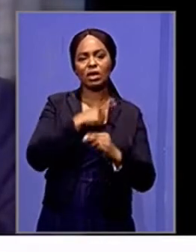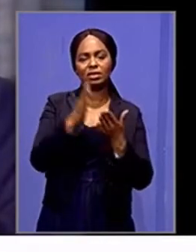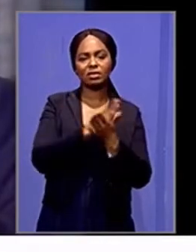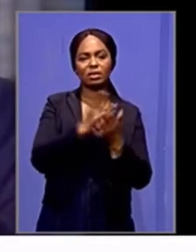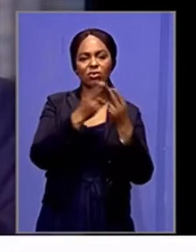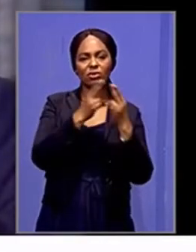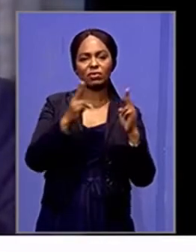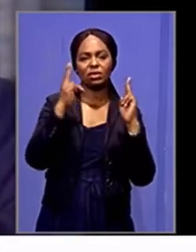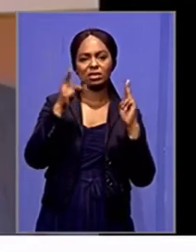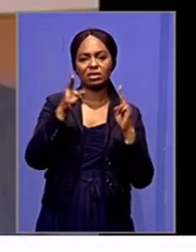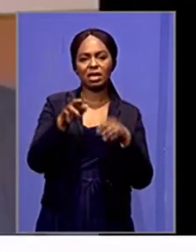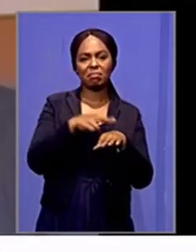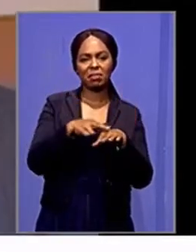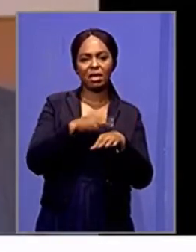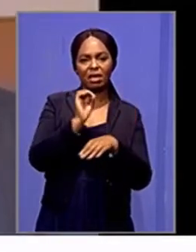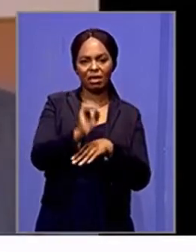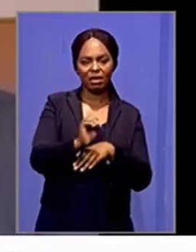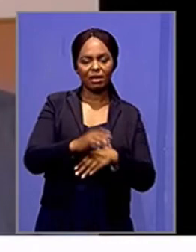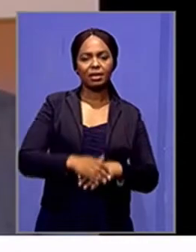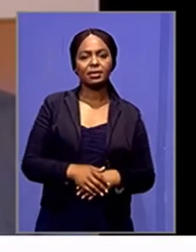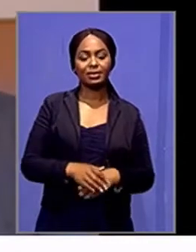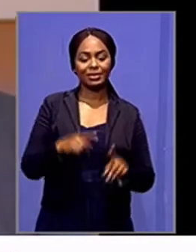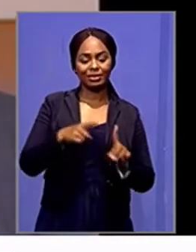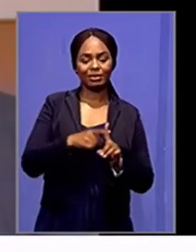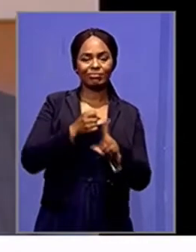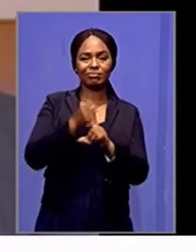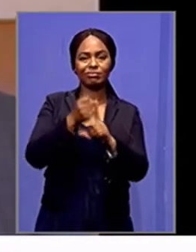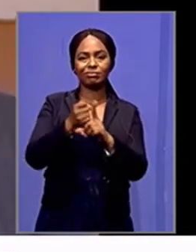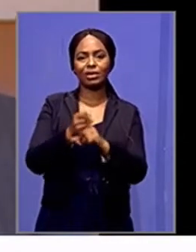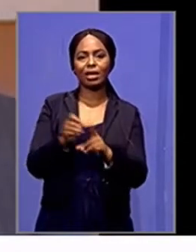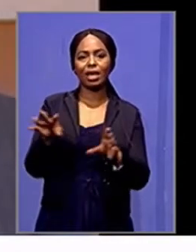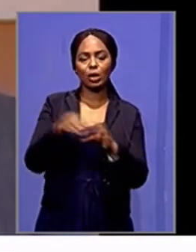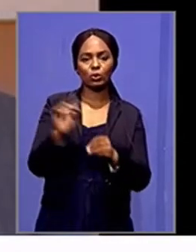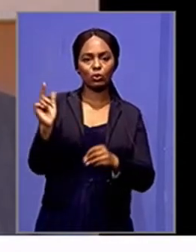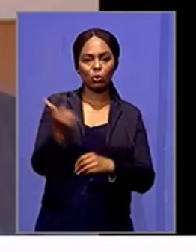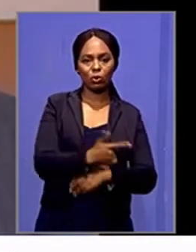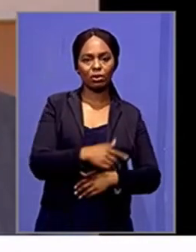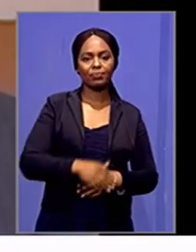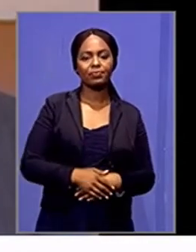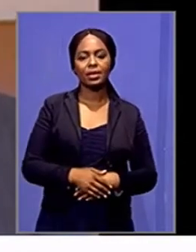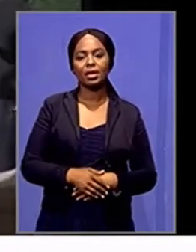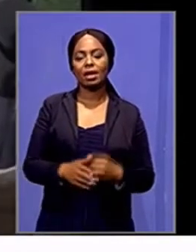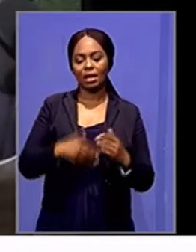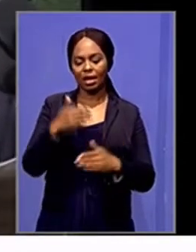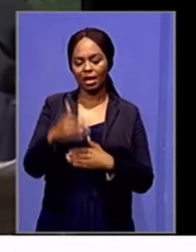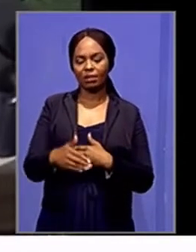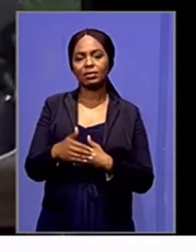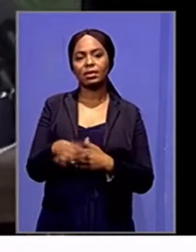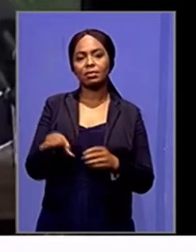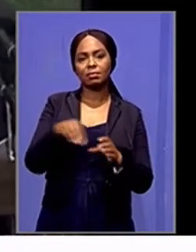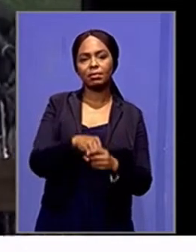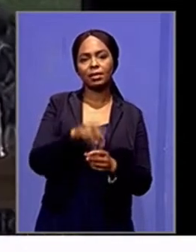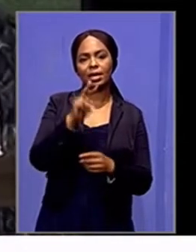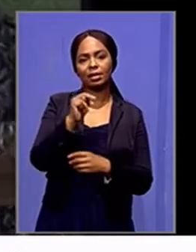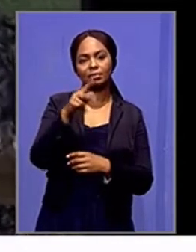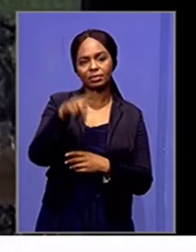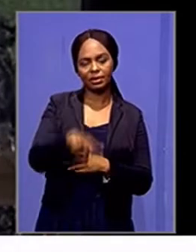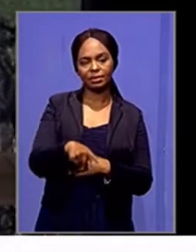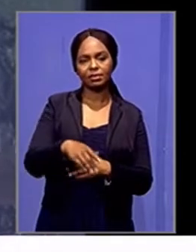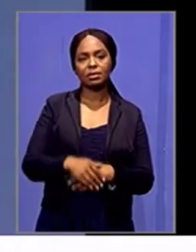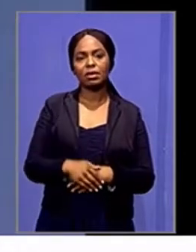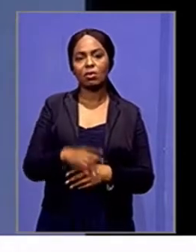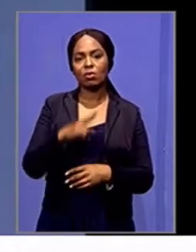Tlhakole wa 1989, De Klerk o ne a tlhophiwa go nna moeteledipele wa National Party o ne morago a tlhatlhama P.W. Botha. Ka yone